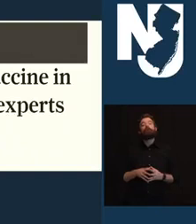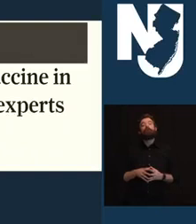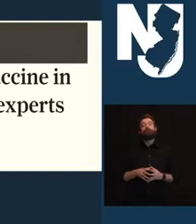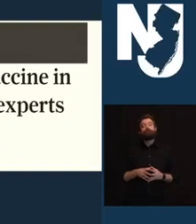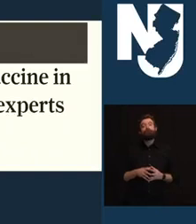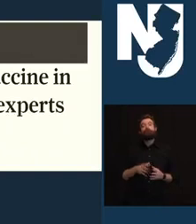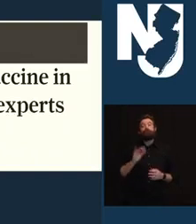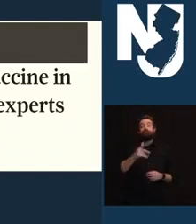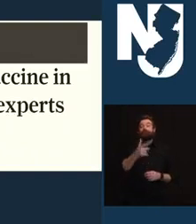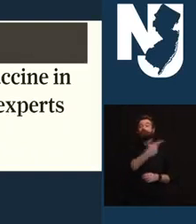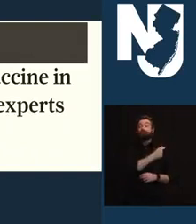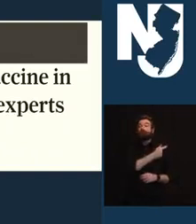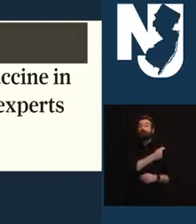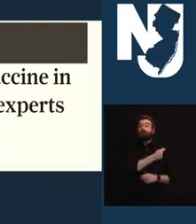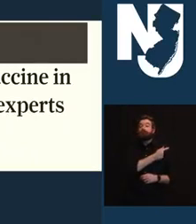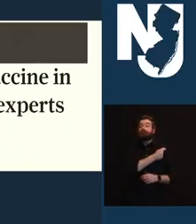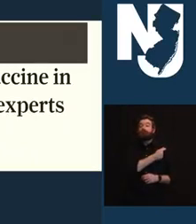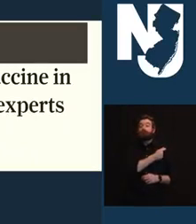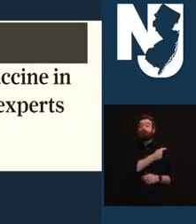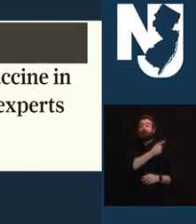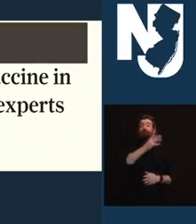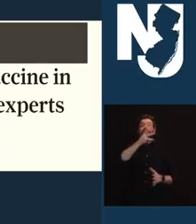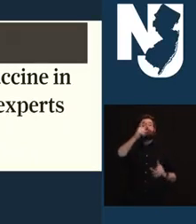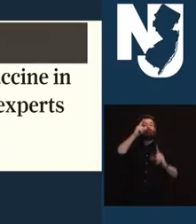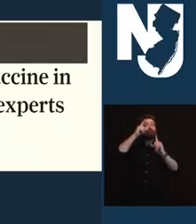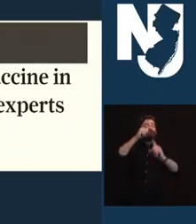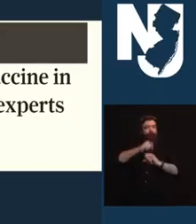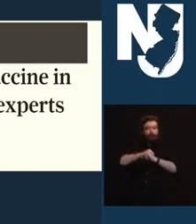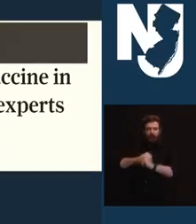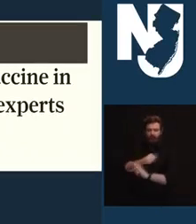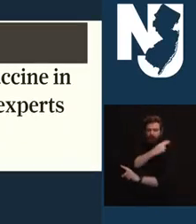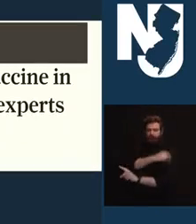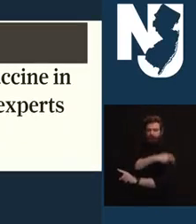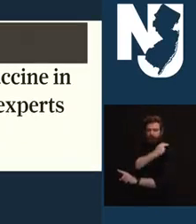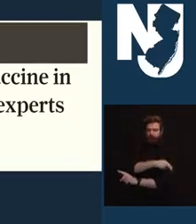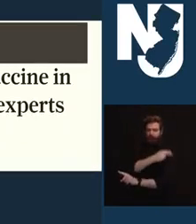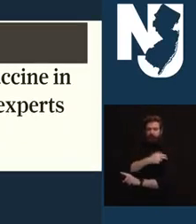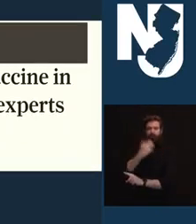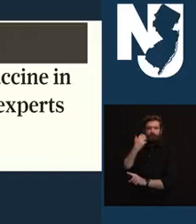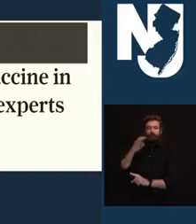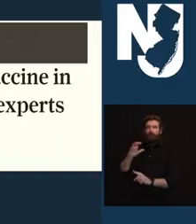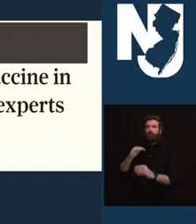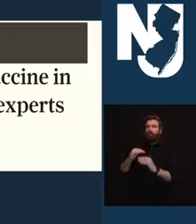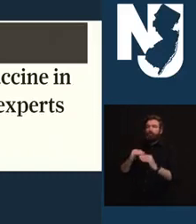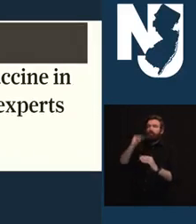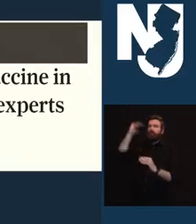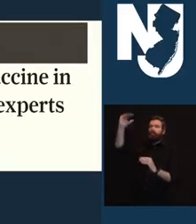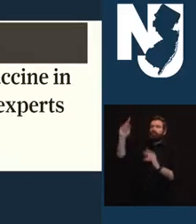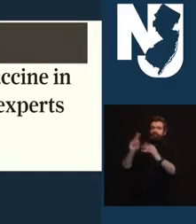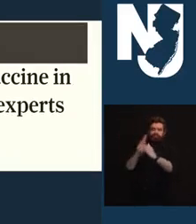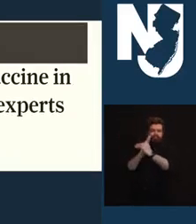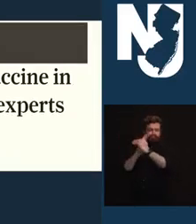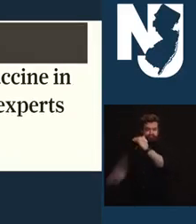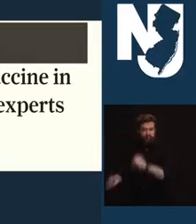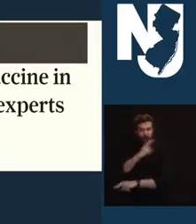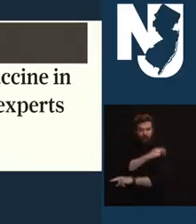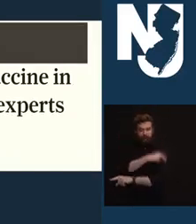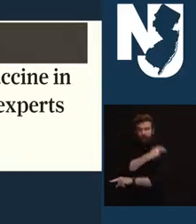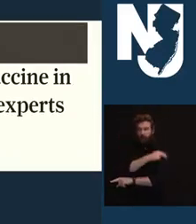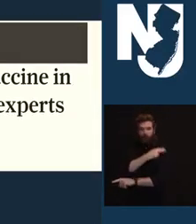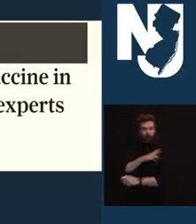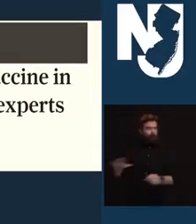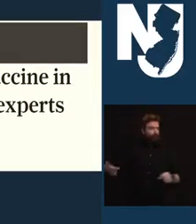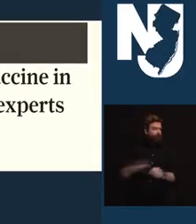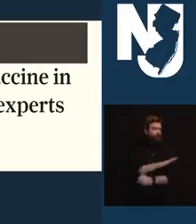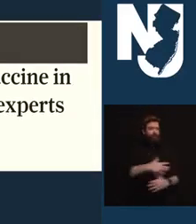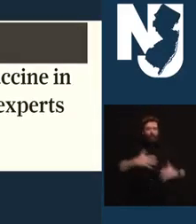beds, or especially our intensive care beds, get overrun. And again, we're following the CDC guidance, which is backed up